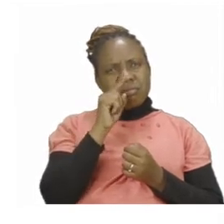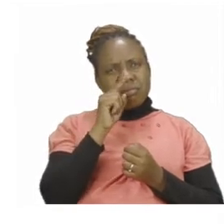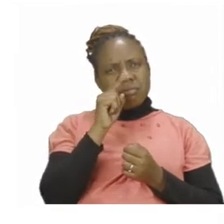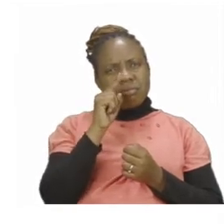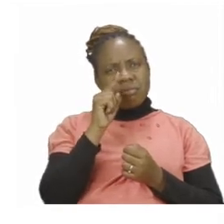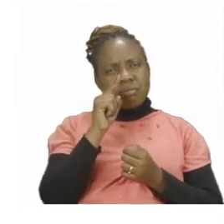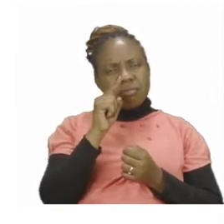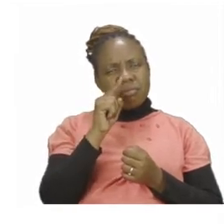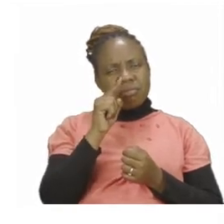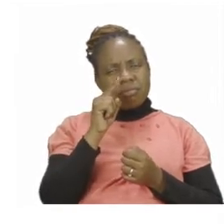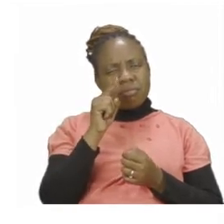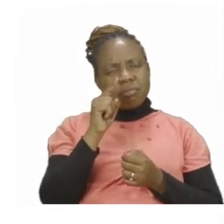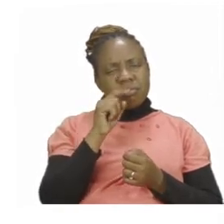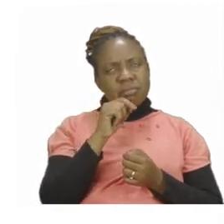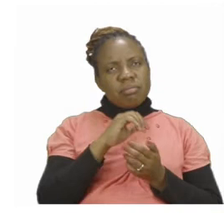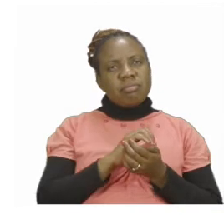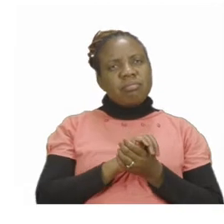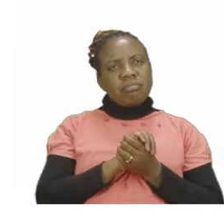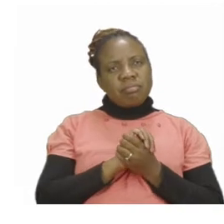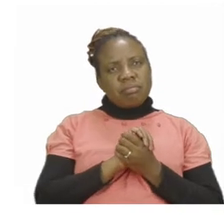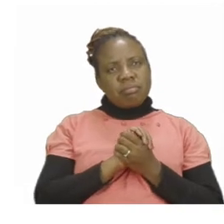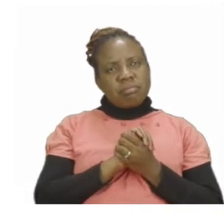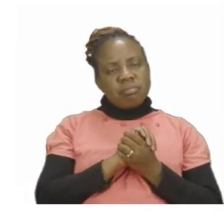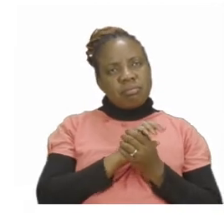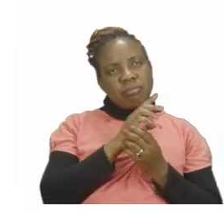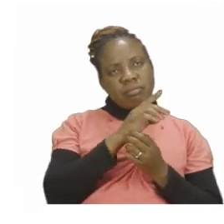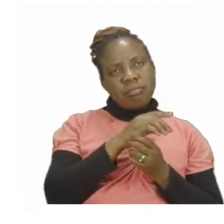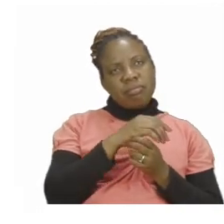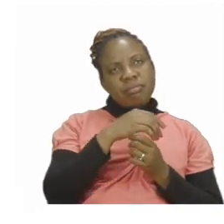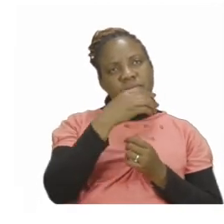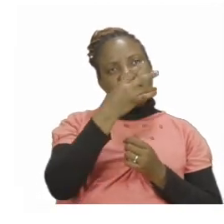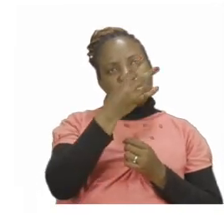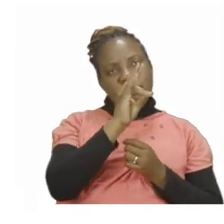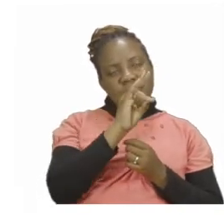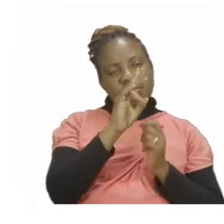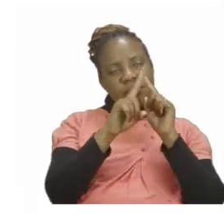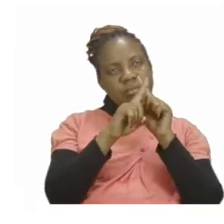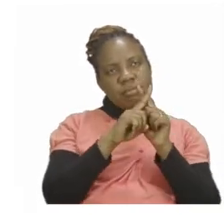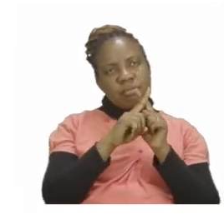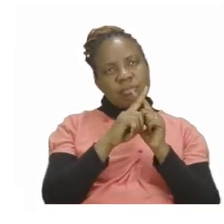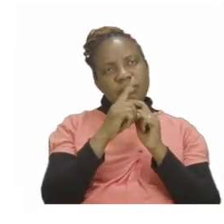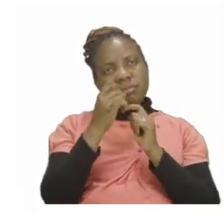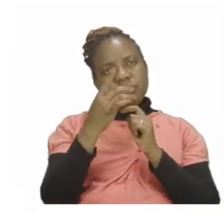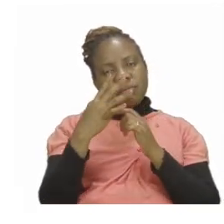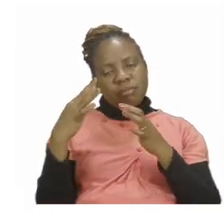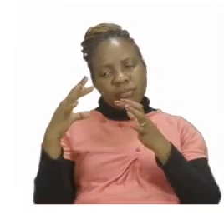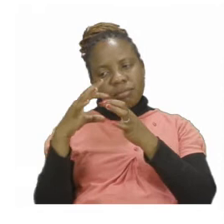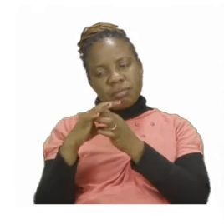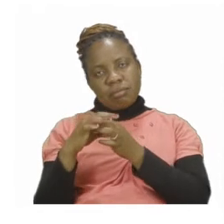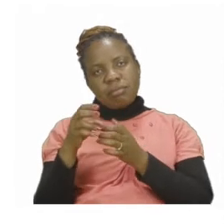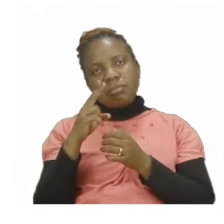was drawn to connect the sum with the correct answer. Now